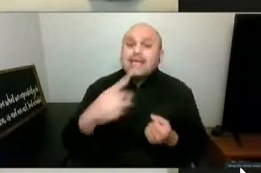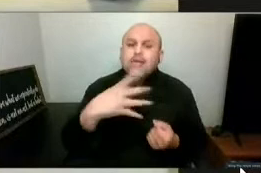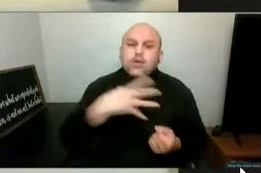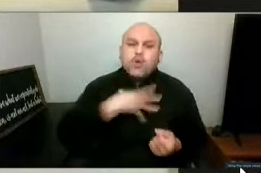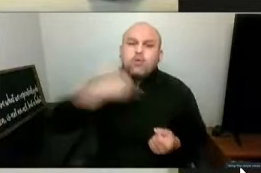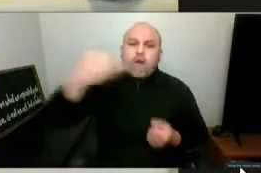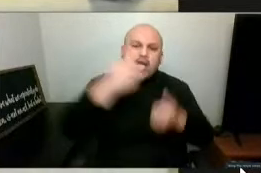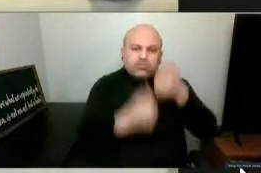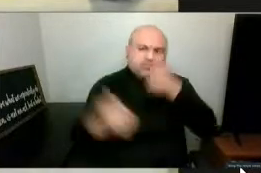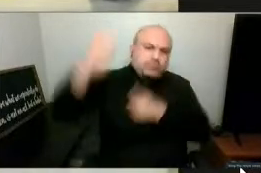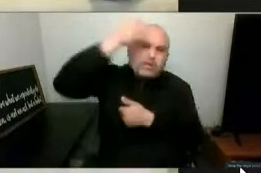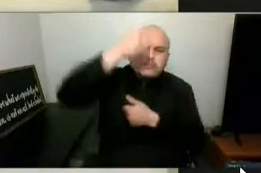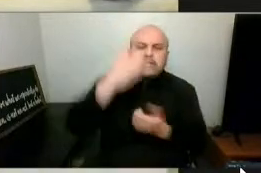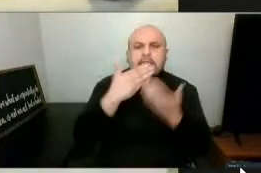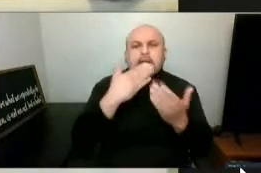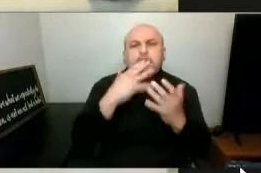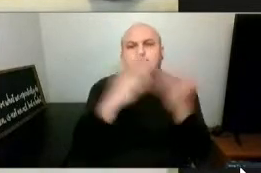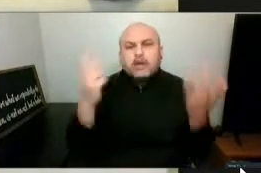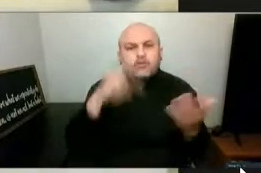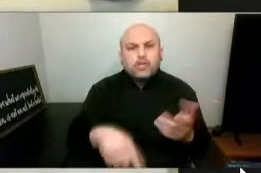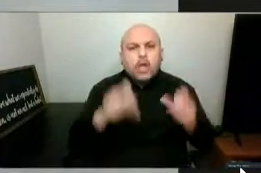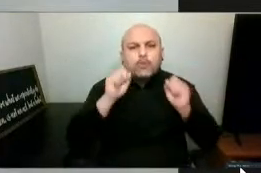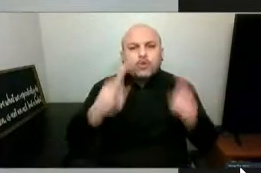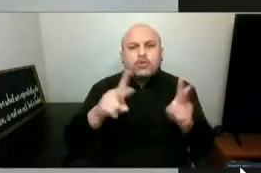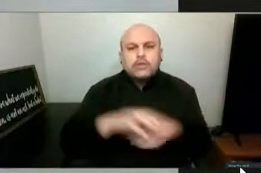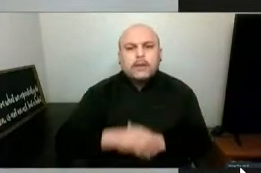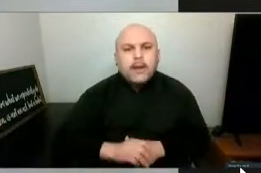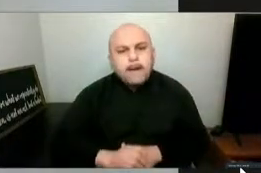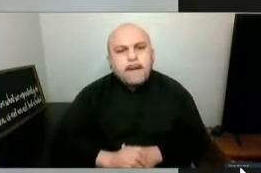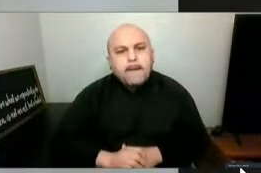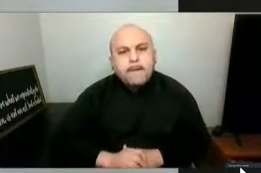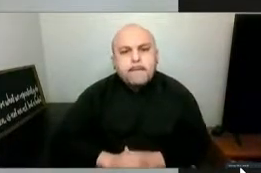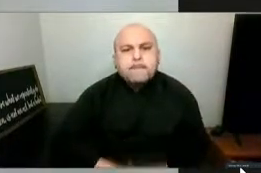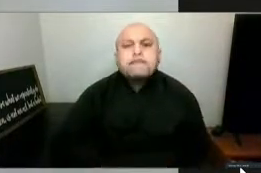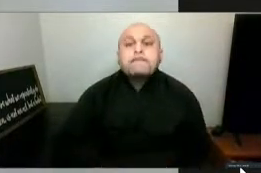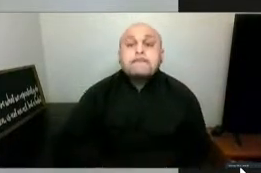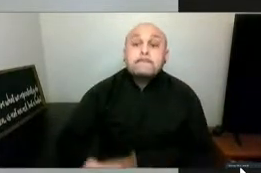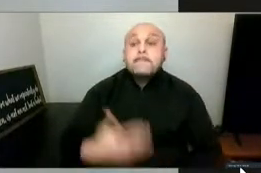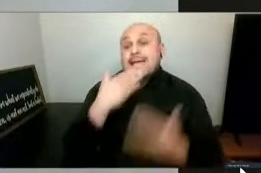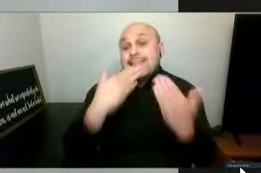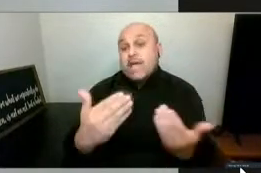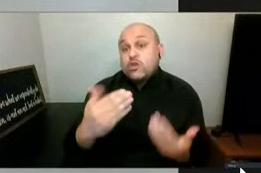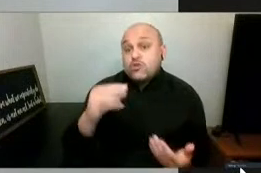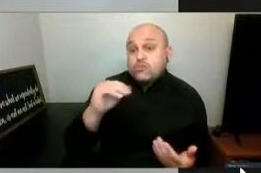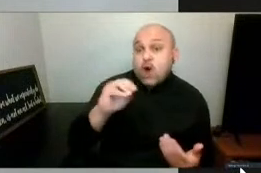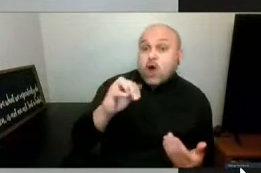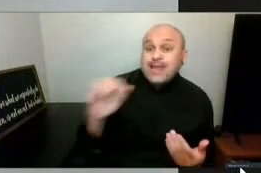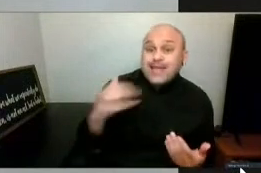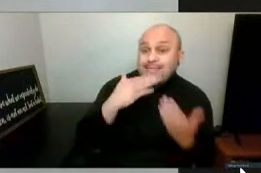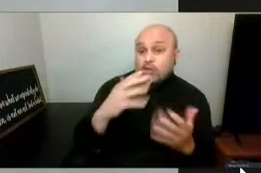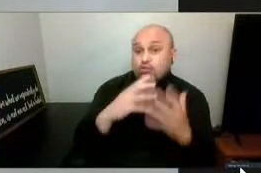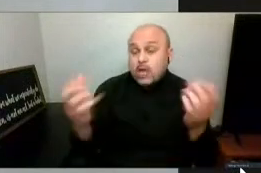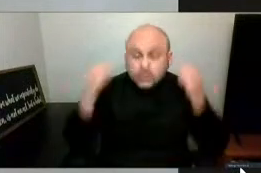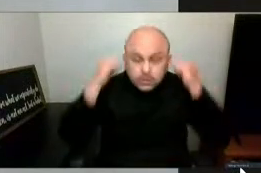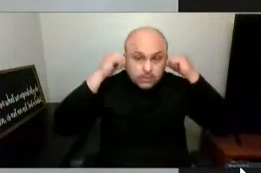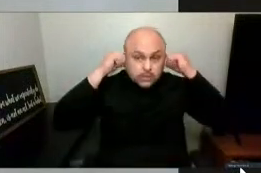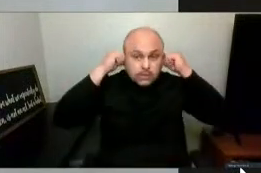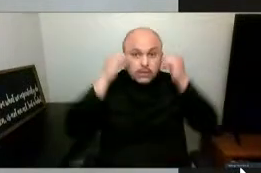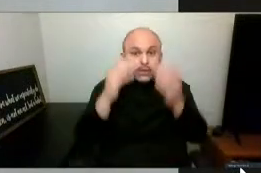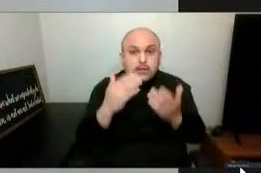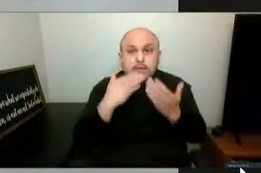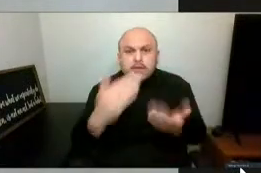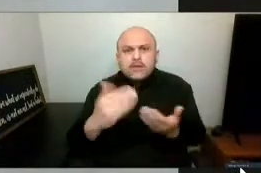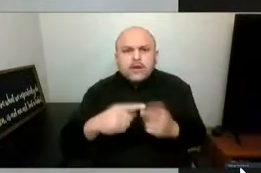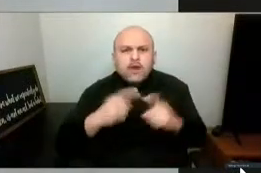this opportunity. Thank you, Ms. Monnier. Next, we'll hear from Mr. Kenneth